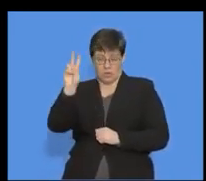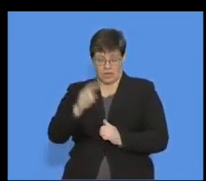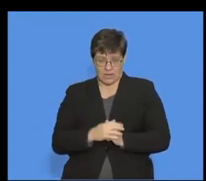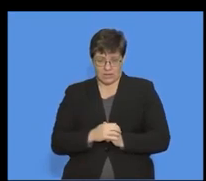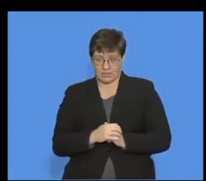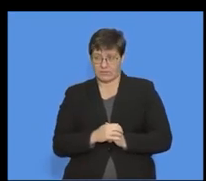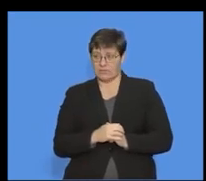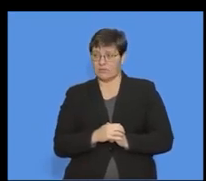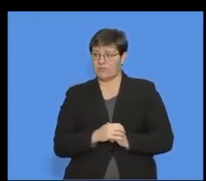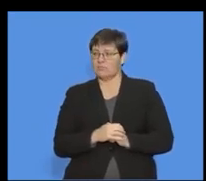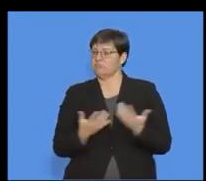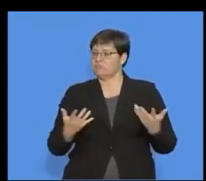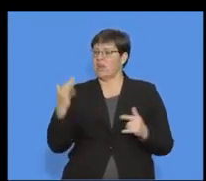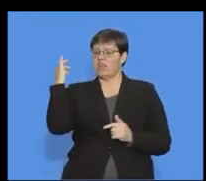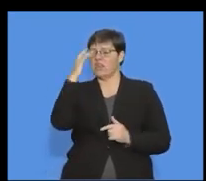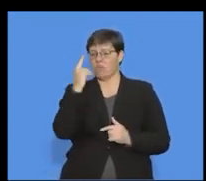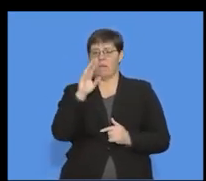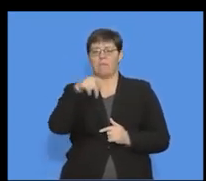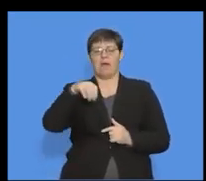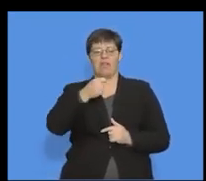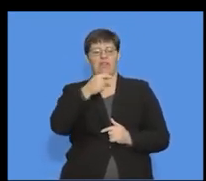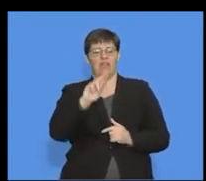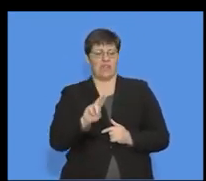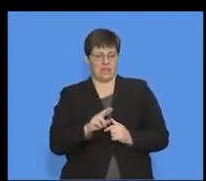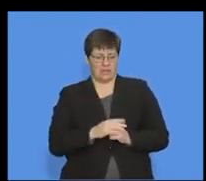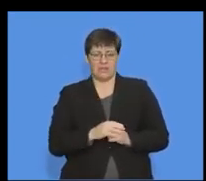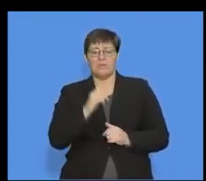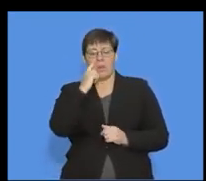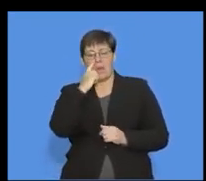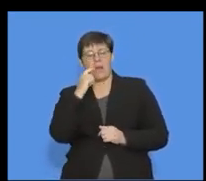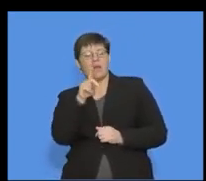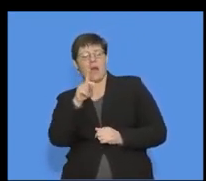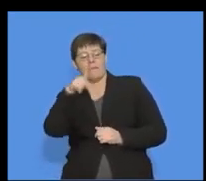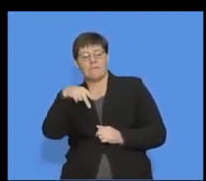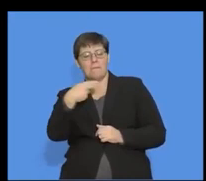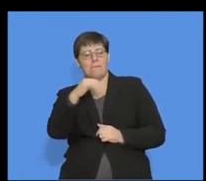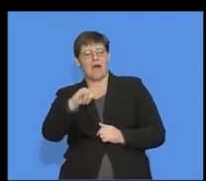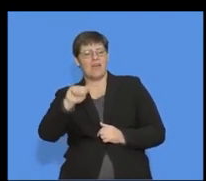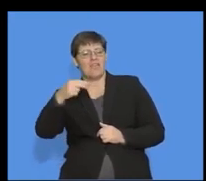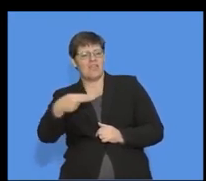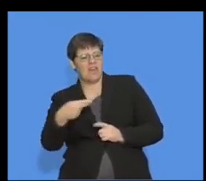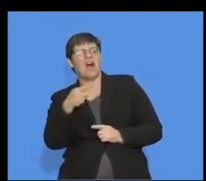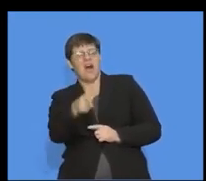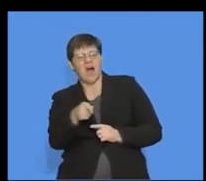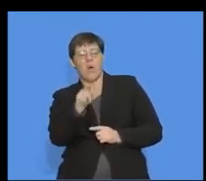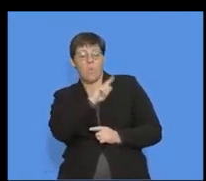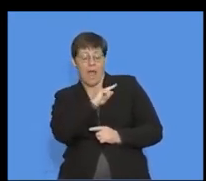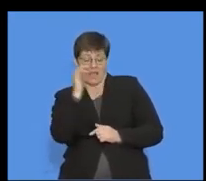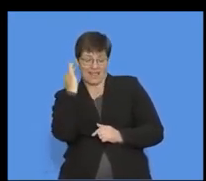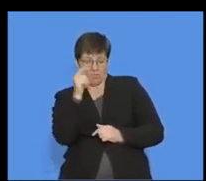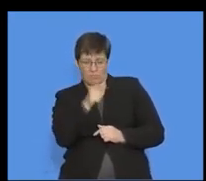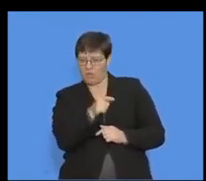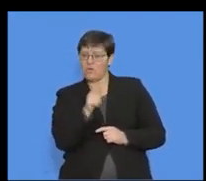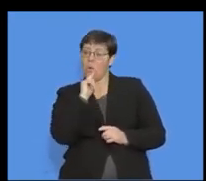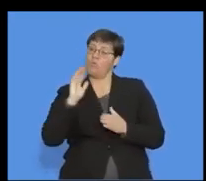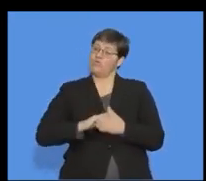squared, right? This is just theorem of Pythagoras. You can see they didn't talk about reasons, because when you talk about theorem of